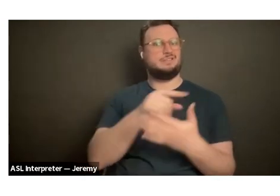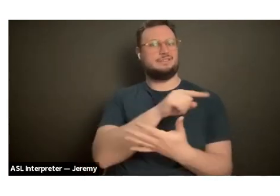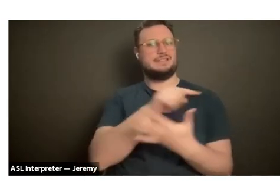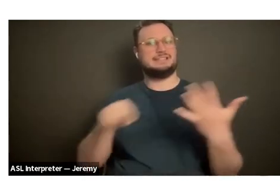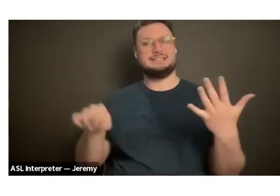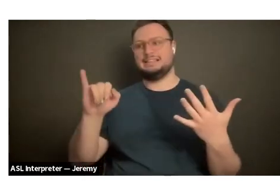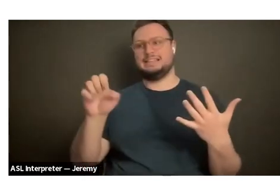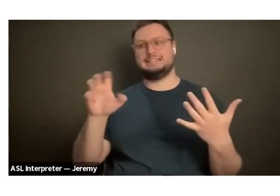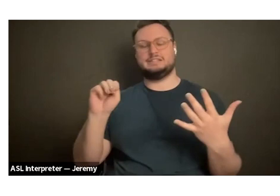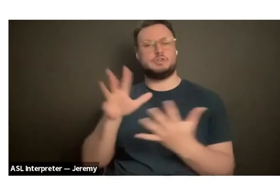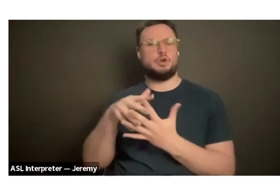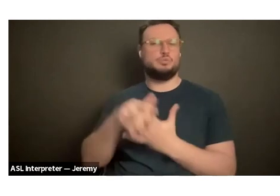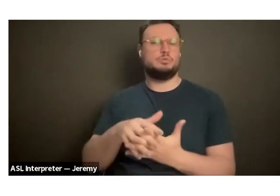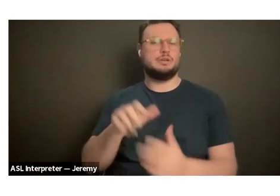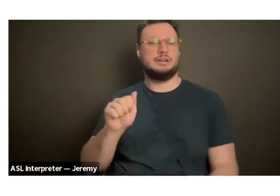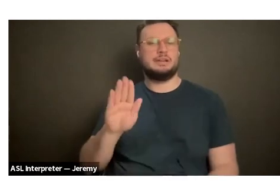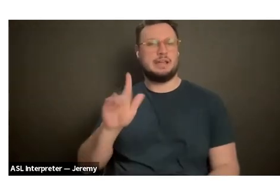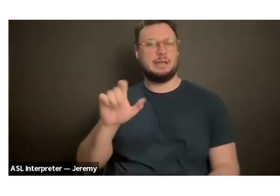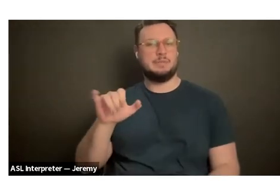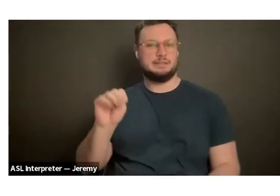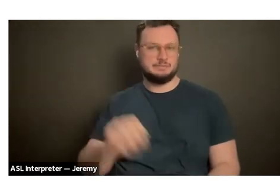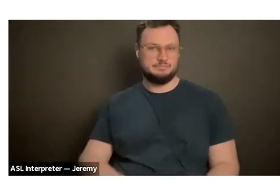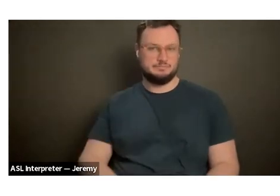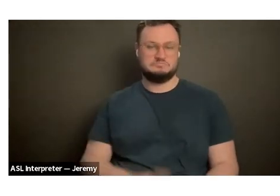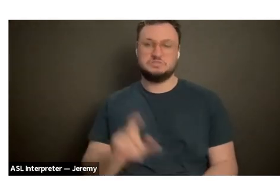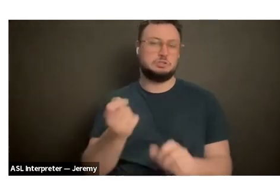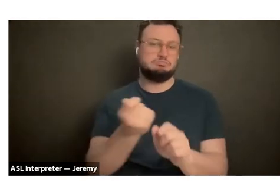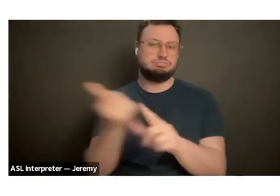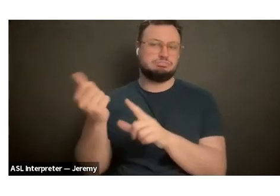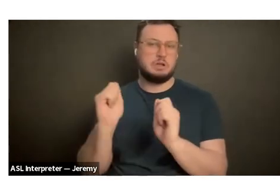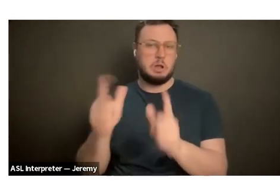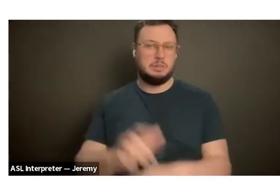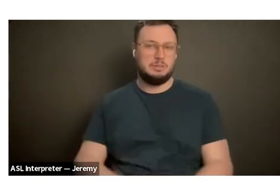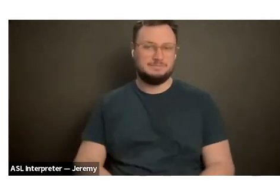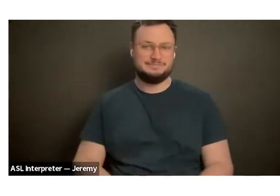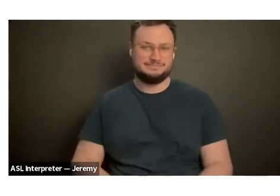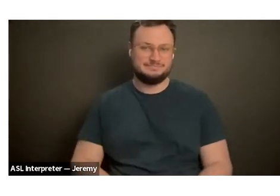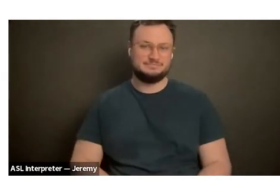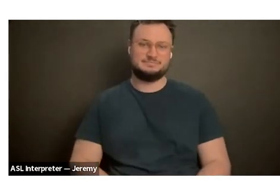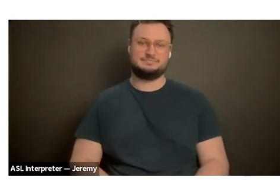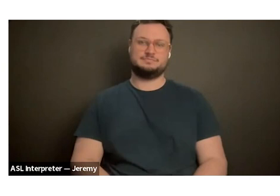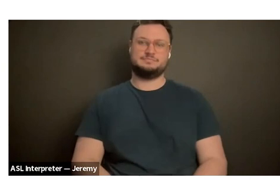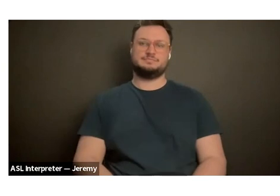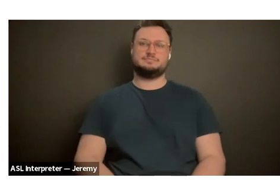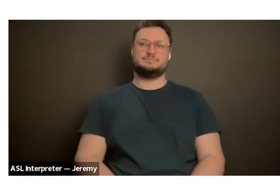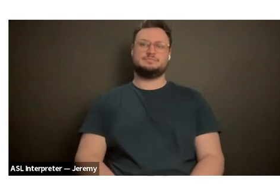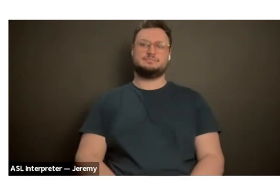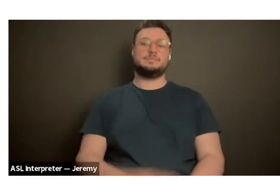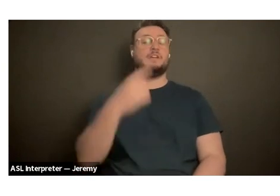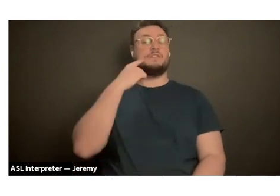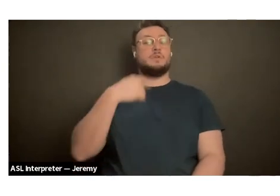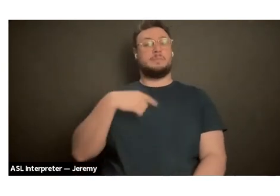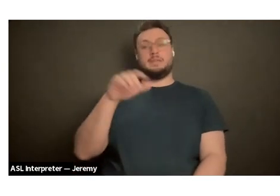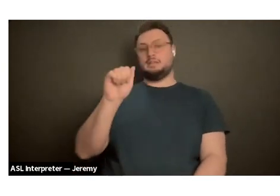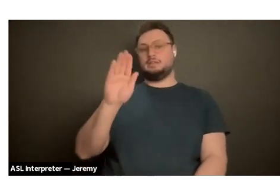ableism, like capitalism and colonialism, just get rid of them all. And for me, it is a deliberate and intentional choice to have